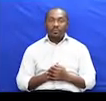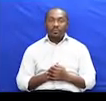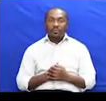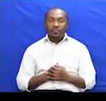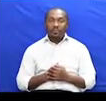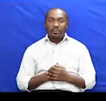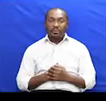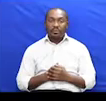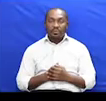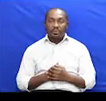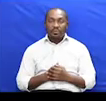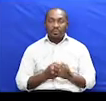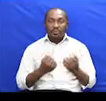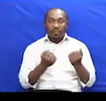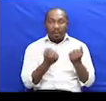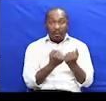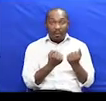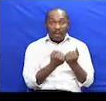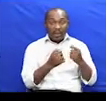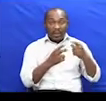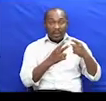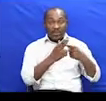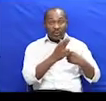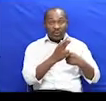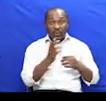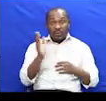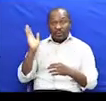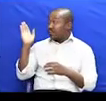Make a solution